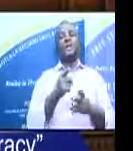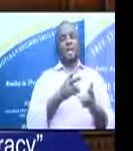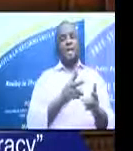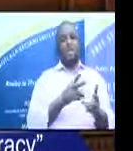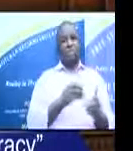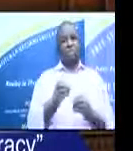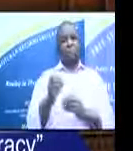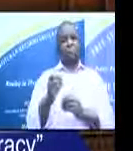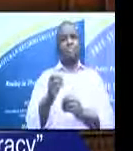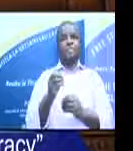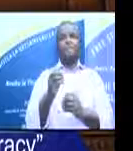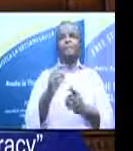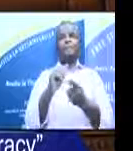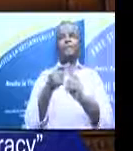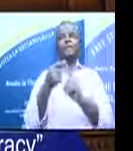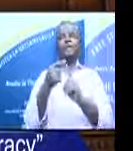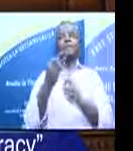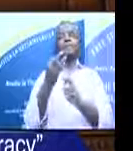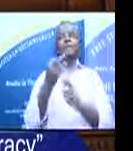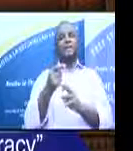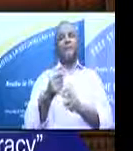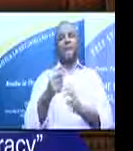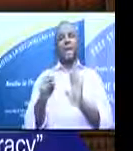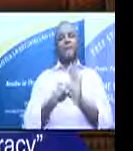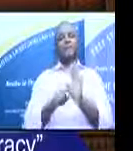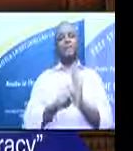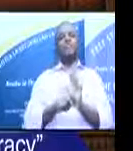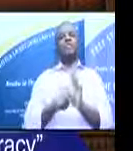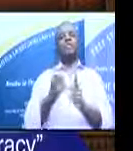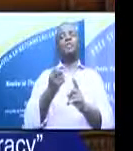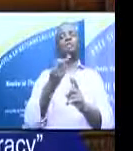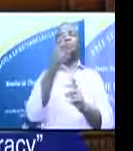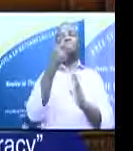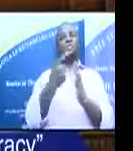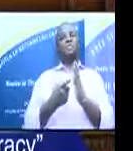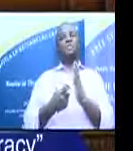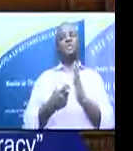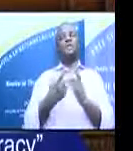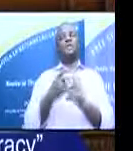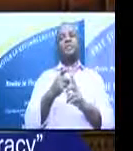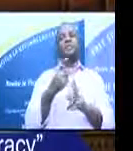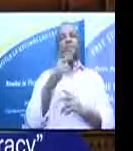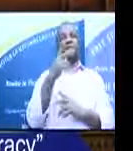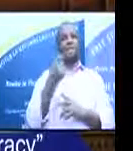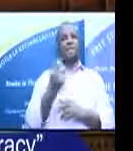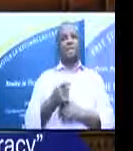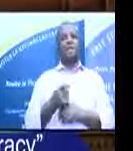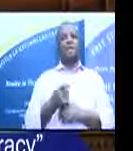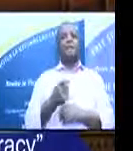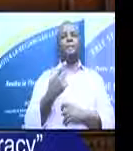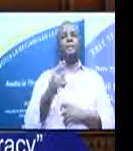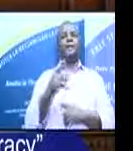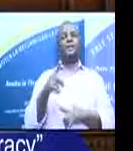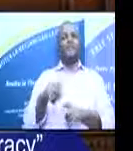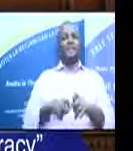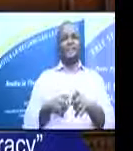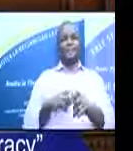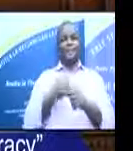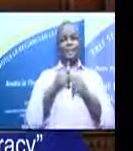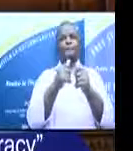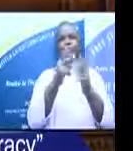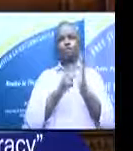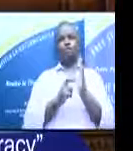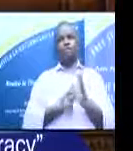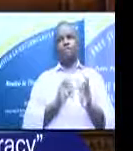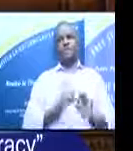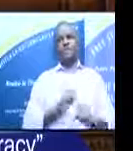removed irregular expenditure from the notes to the financial statements without following due